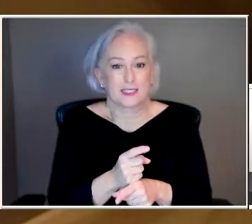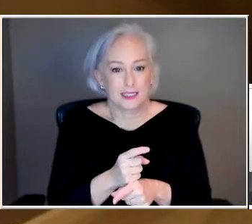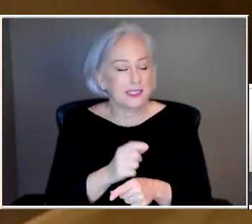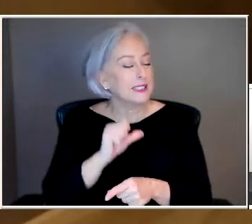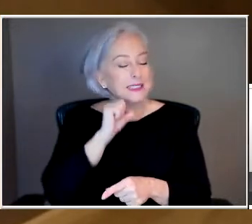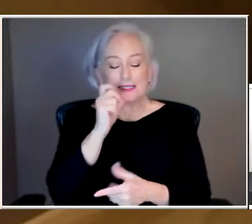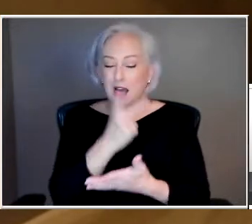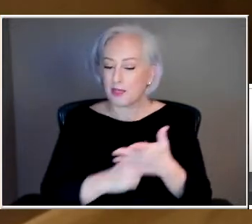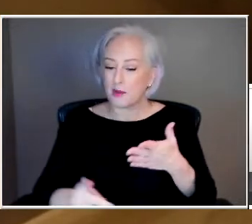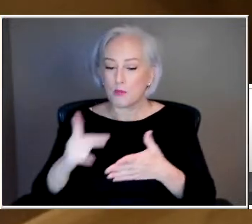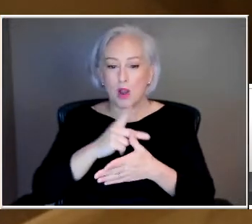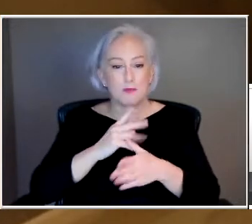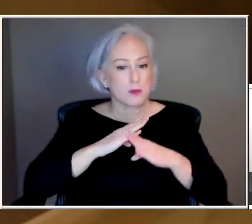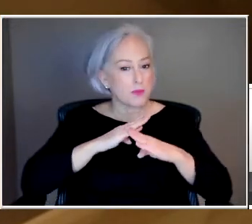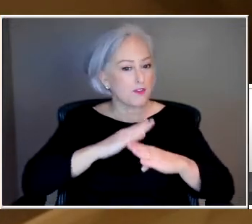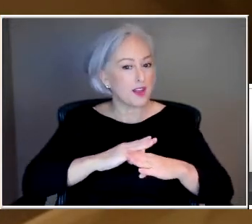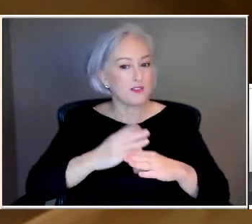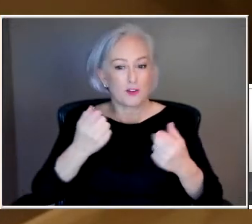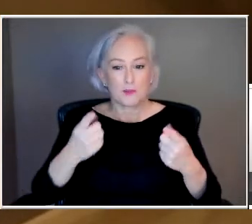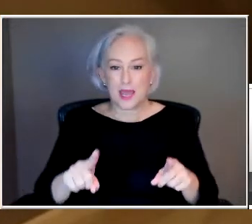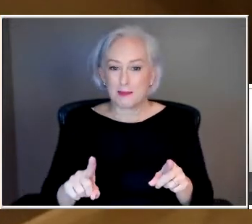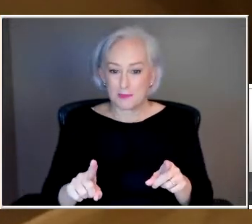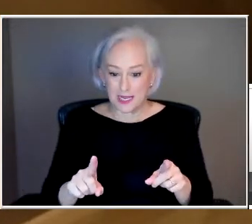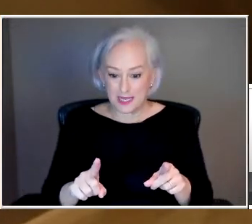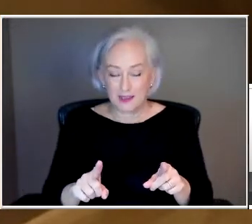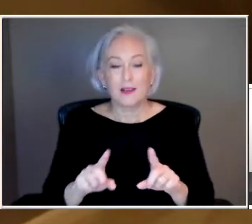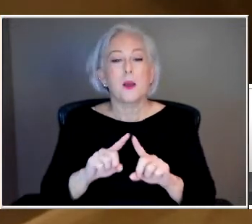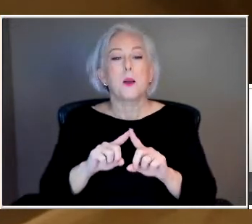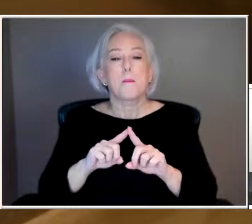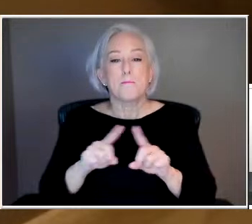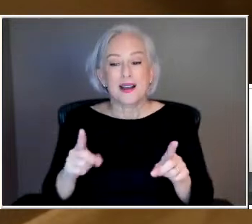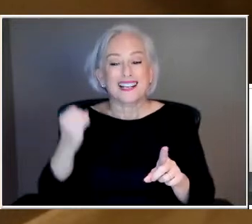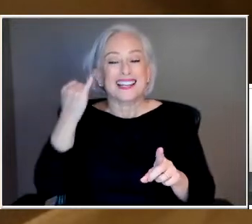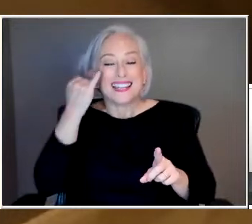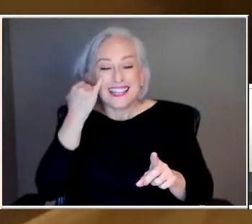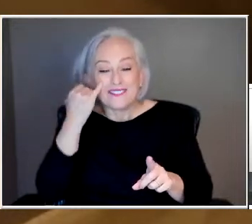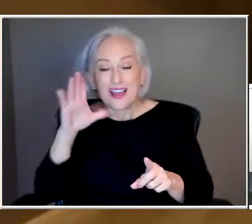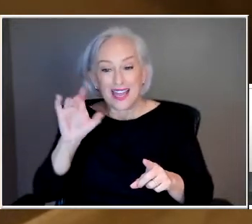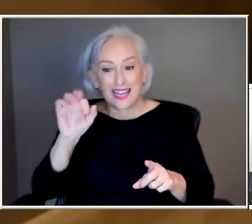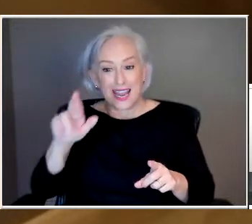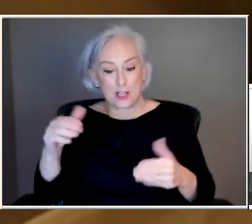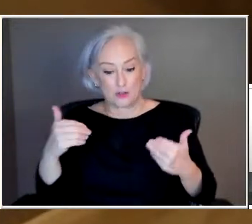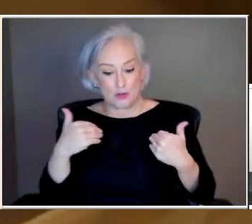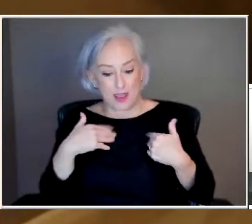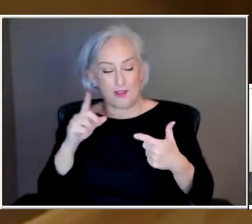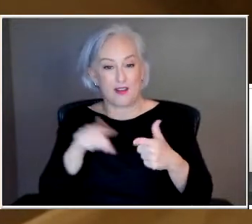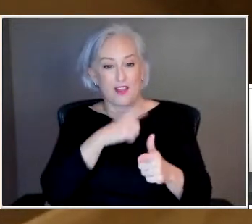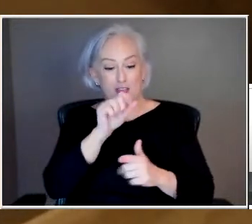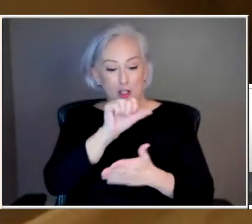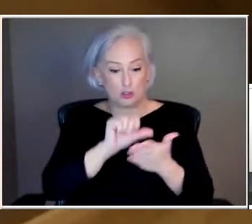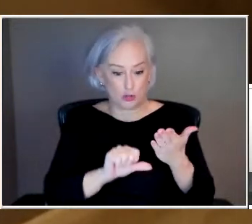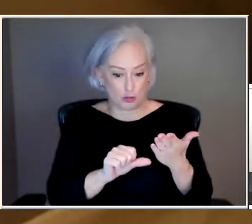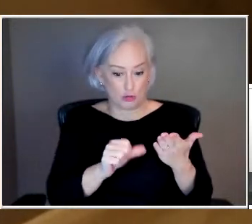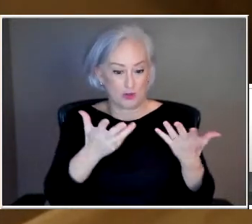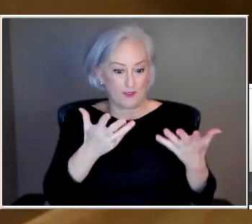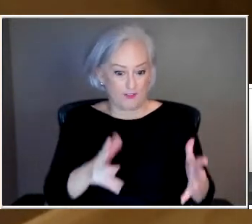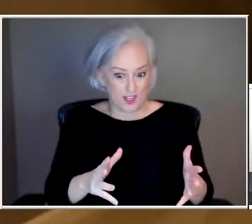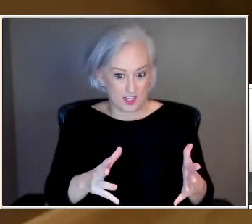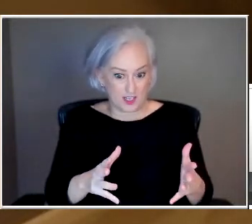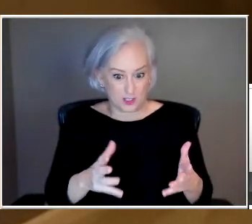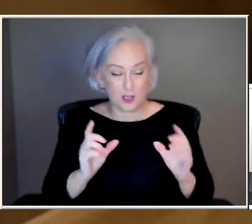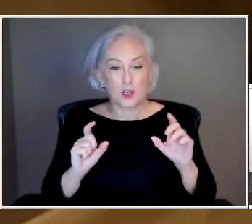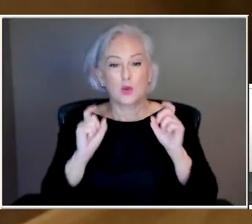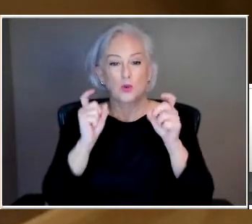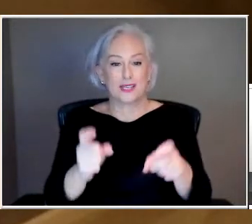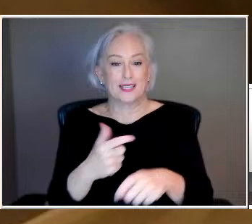to prevent cancer in the first place, but patients that undergo surgery and still have cells floating around, those are the patients that